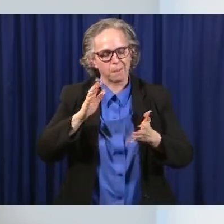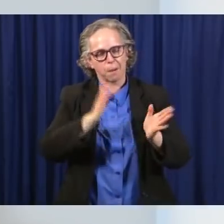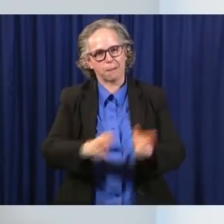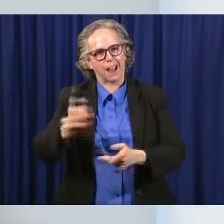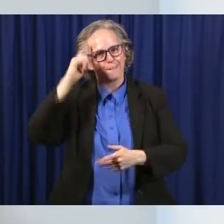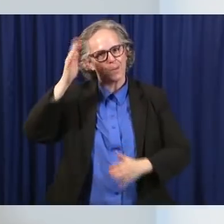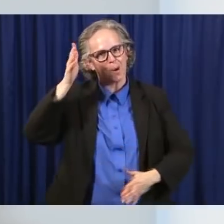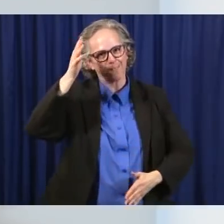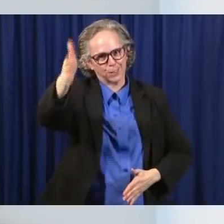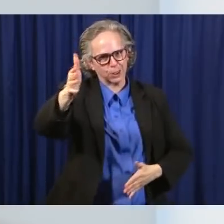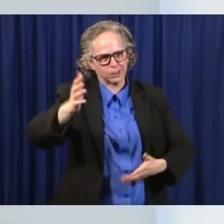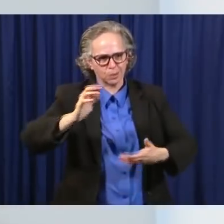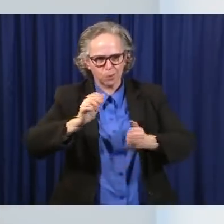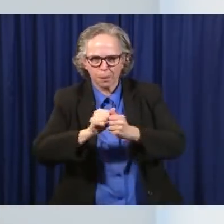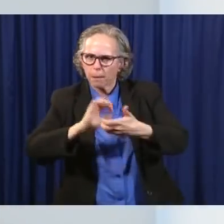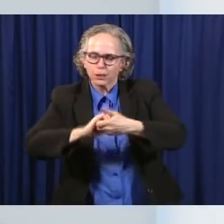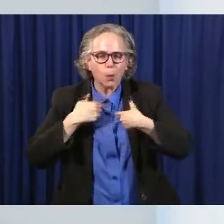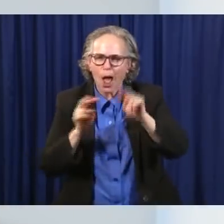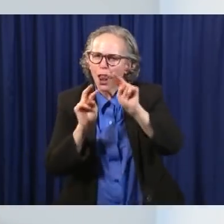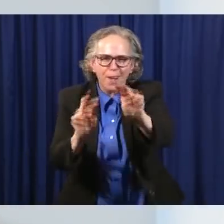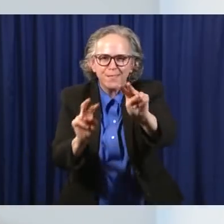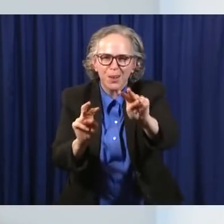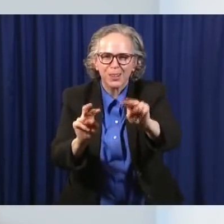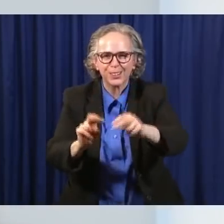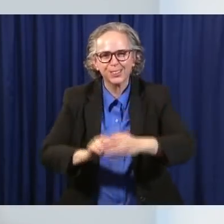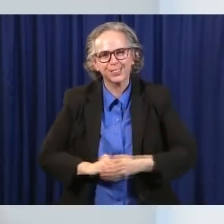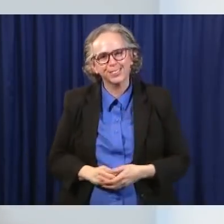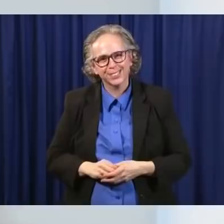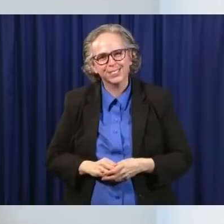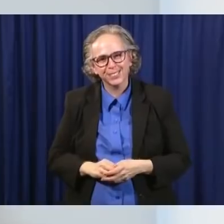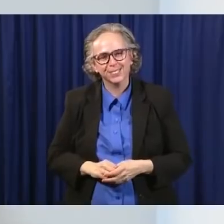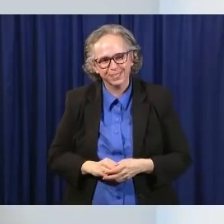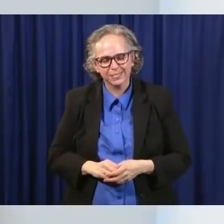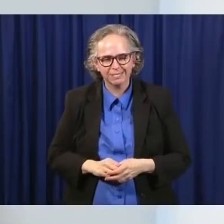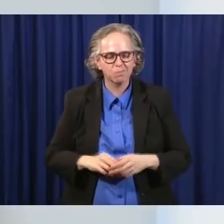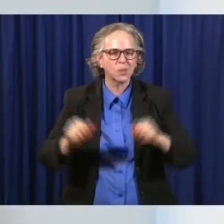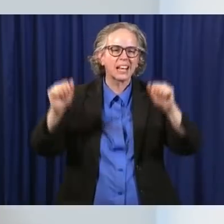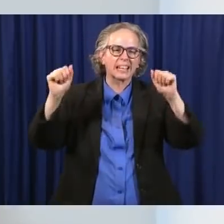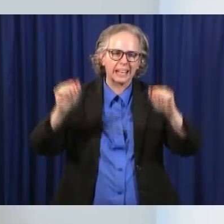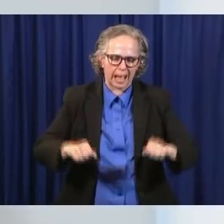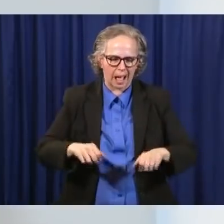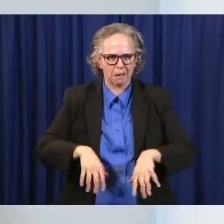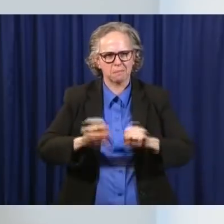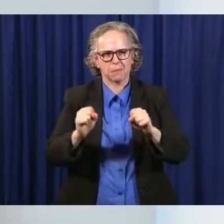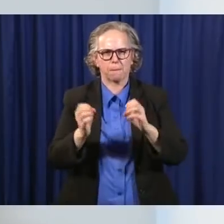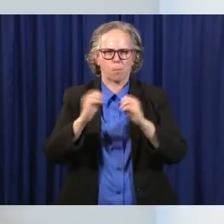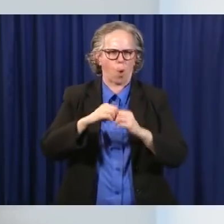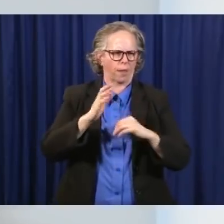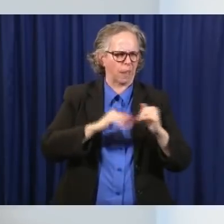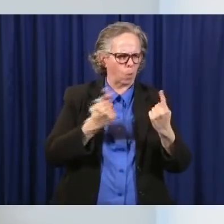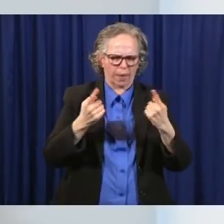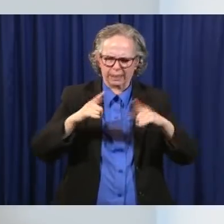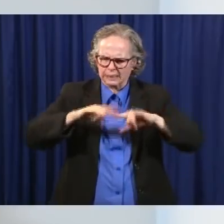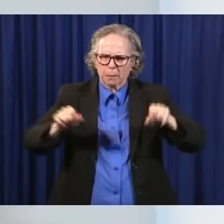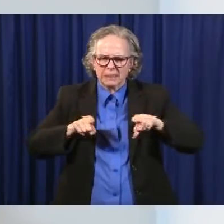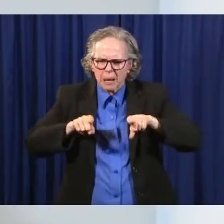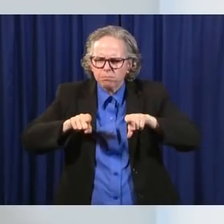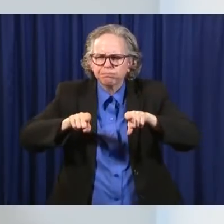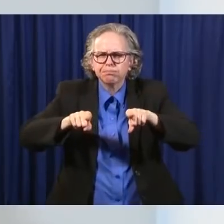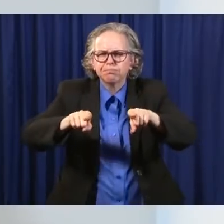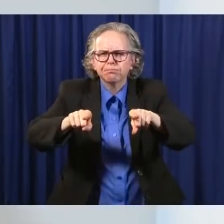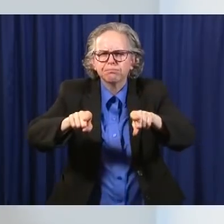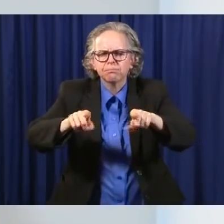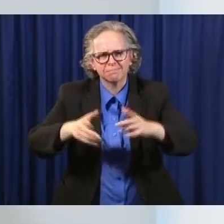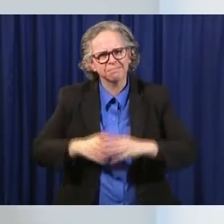long for. And we can do more than one thing at a time. We can do more than two things at a time. We're doing all of this right now,